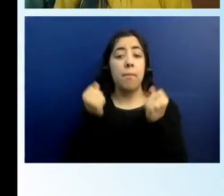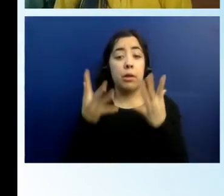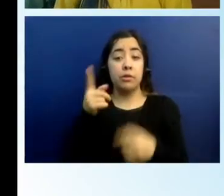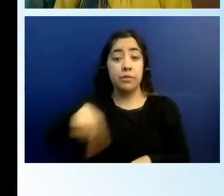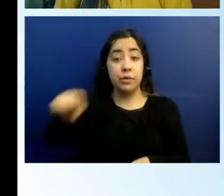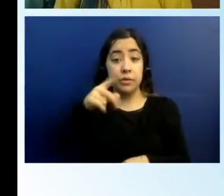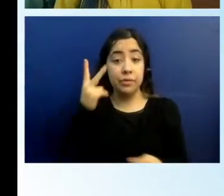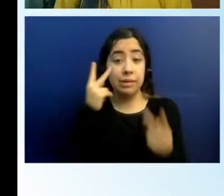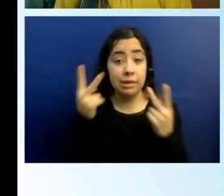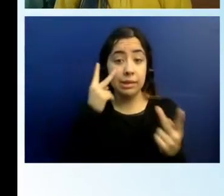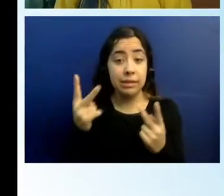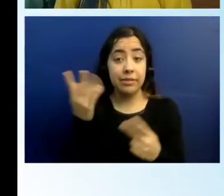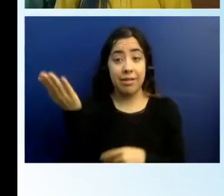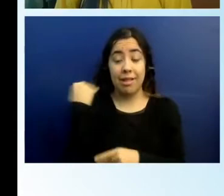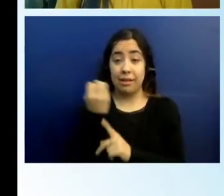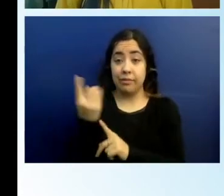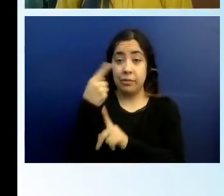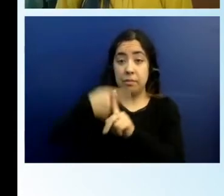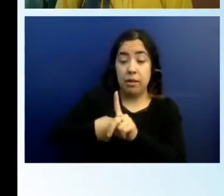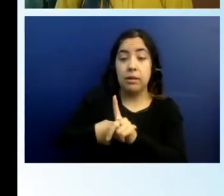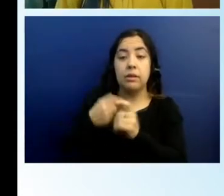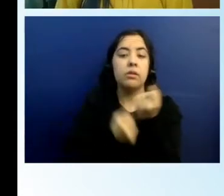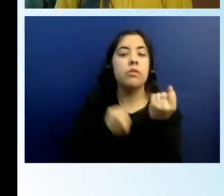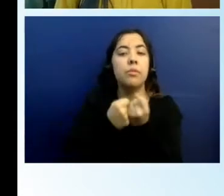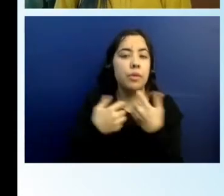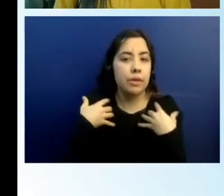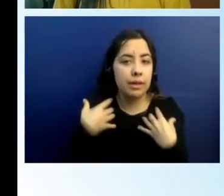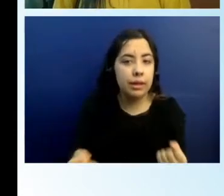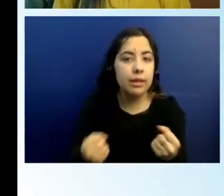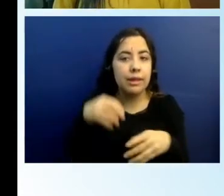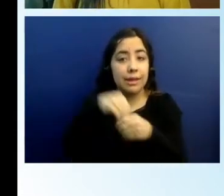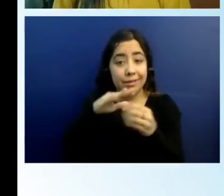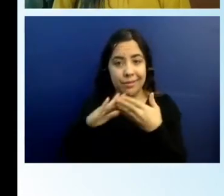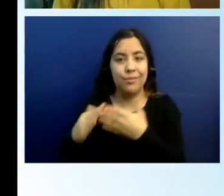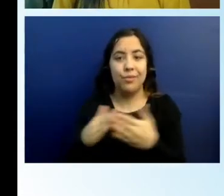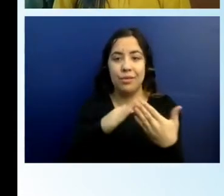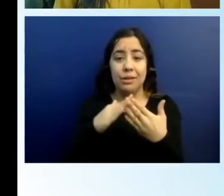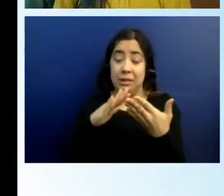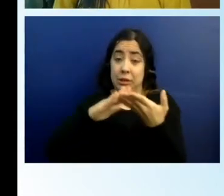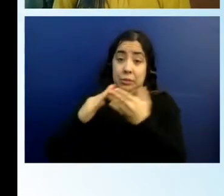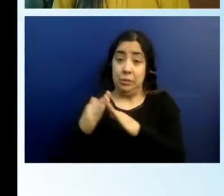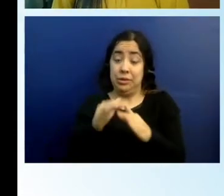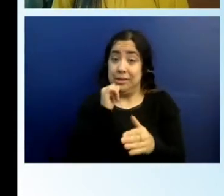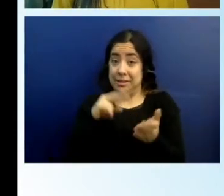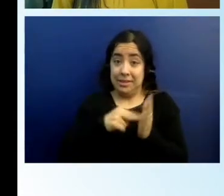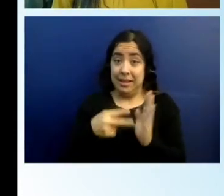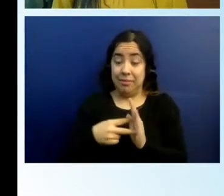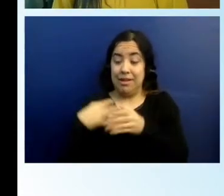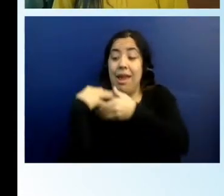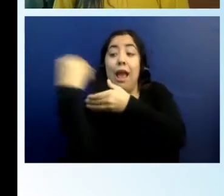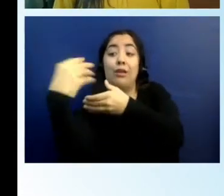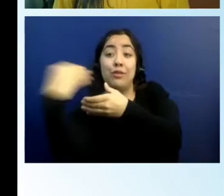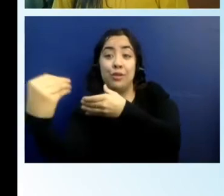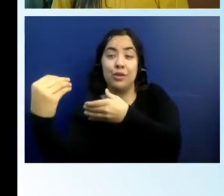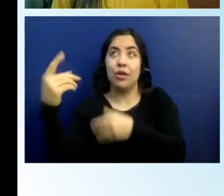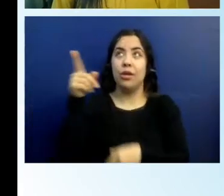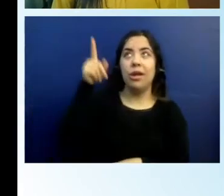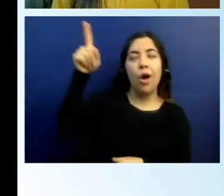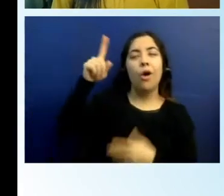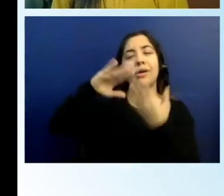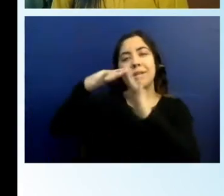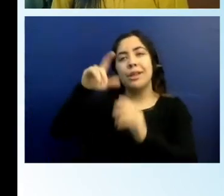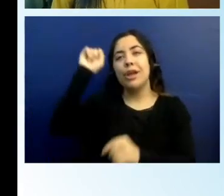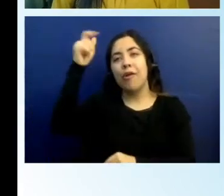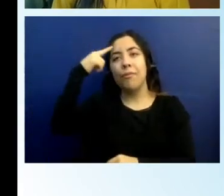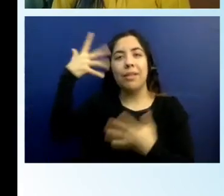about supporting healing in communities. And community doesn't just mean external to city government. It is also thinking